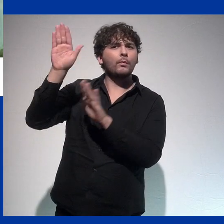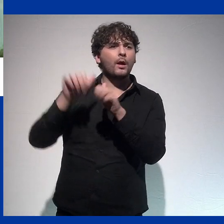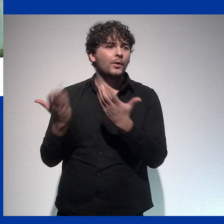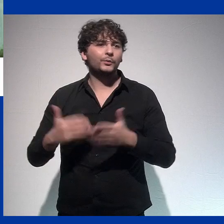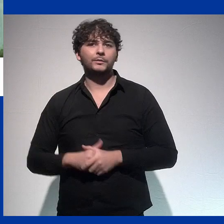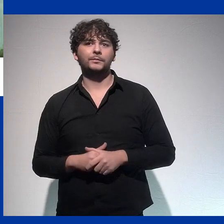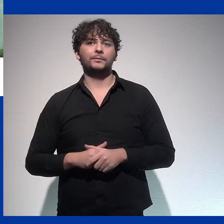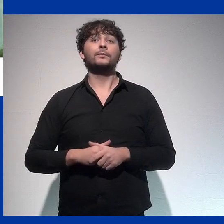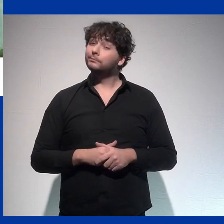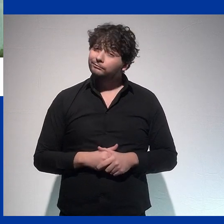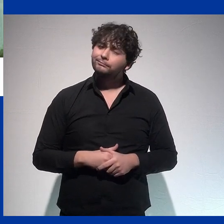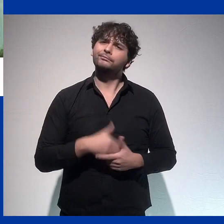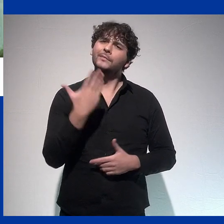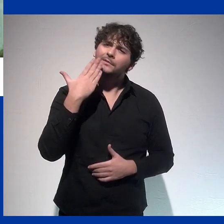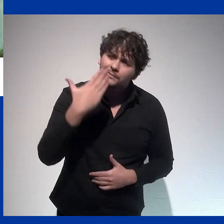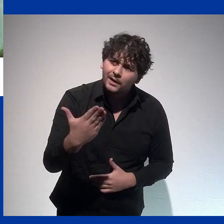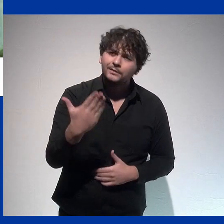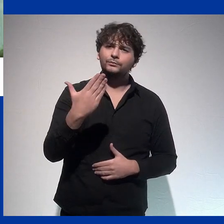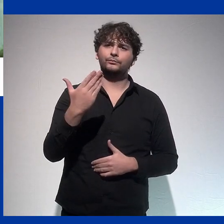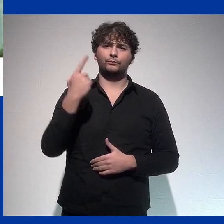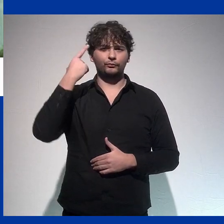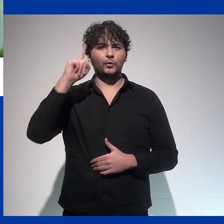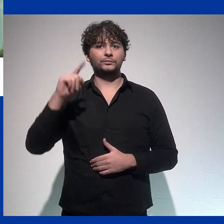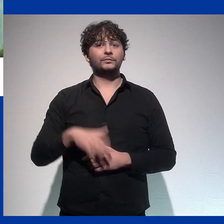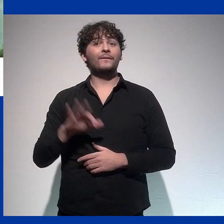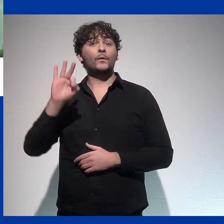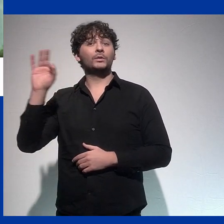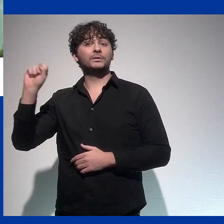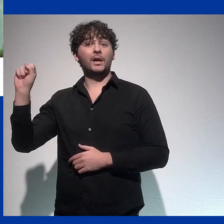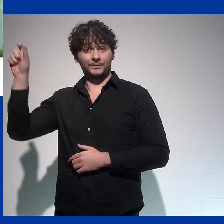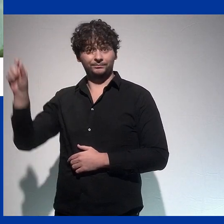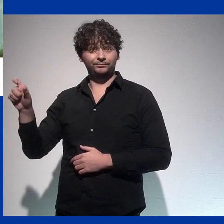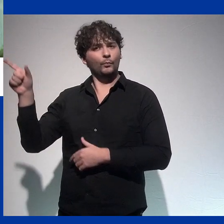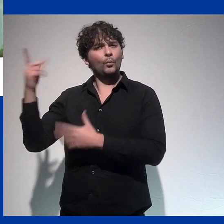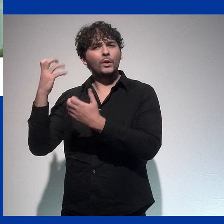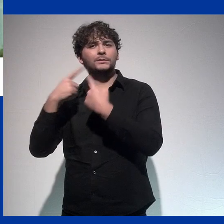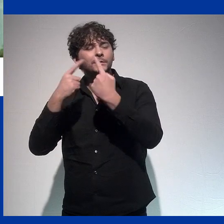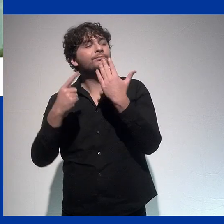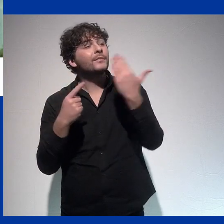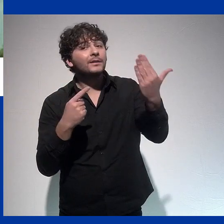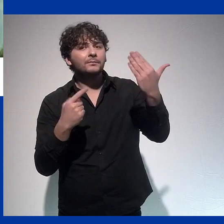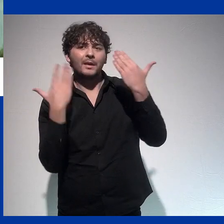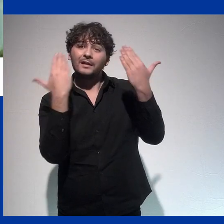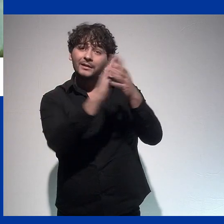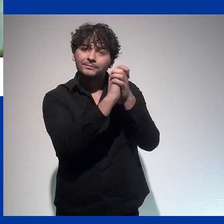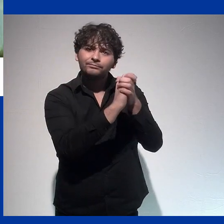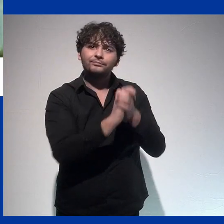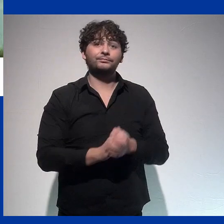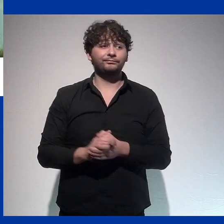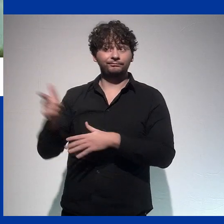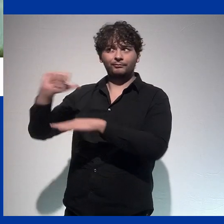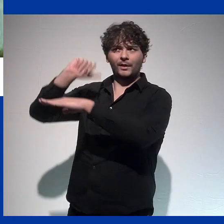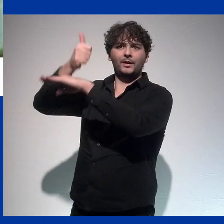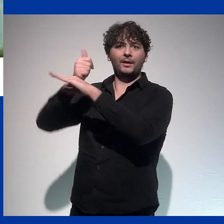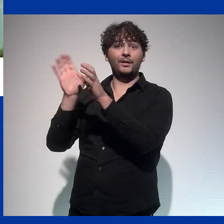honor of representing Italy in this final roundtable. It is indeed an honor for Italy to speak in this final